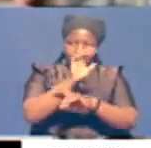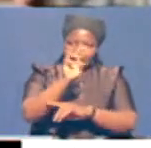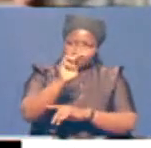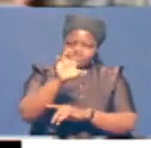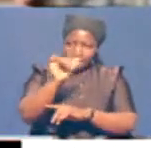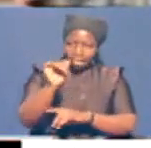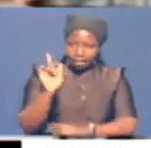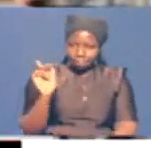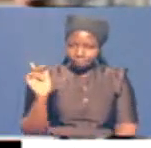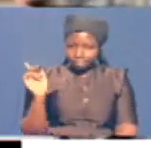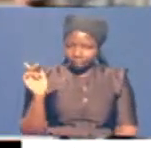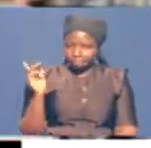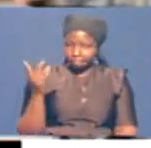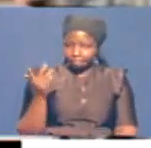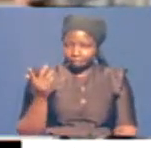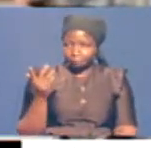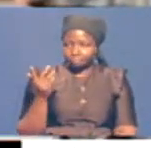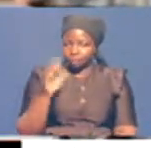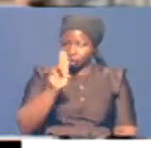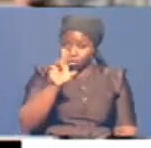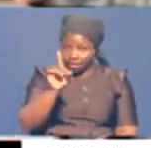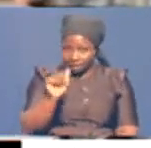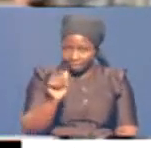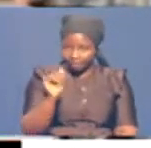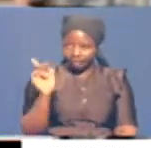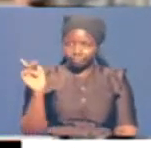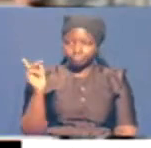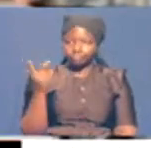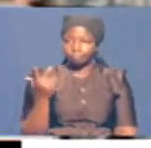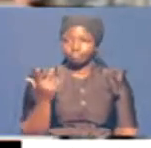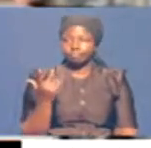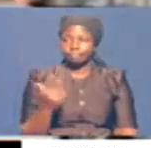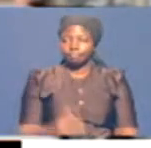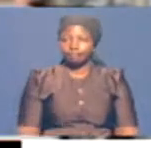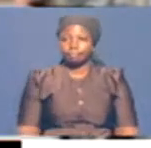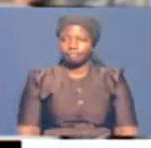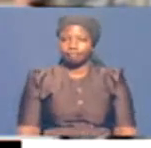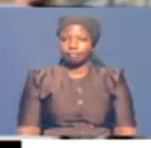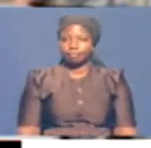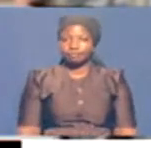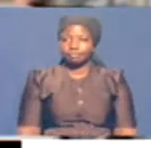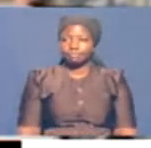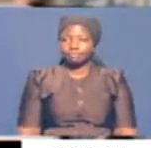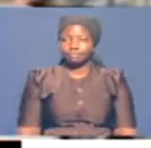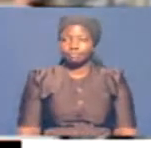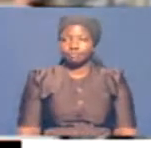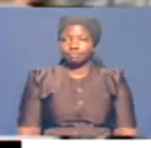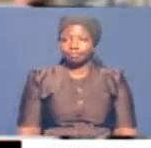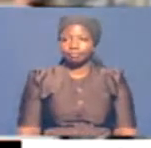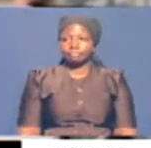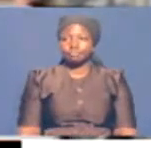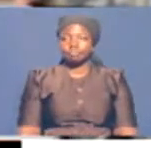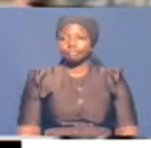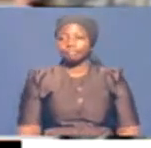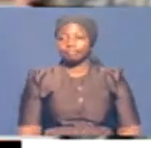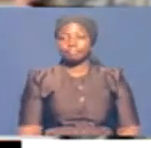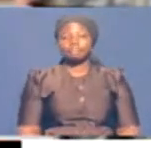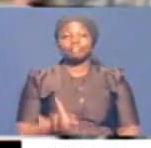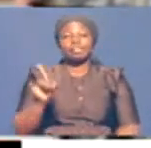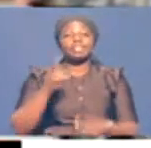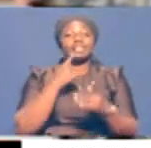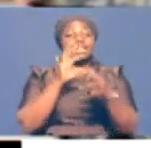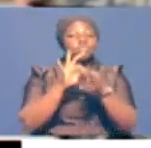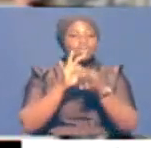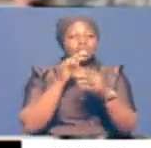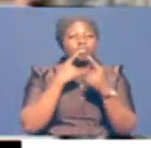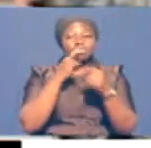Aya tikira jamada wae bamwe bamundika kia unity ngeka ta unity. This is a unity they are talking about. It is a unity they are talking